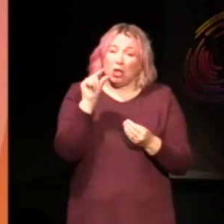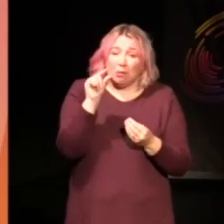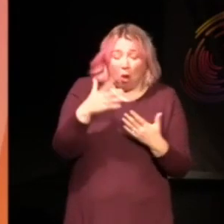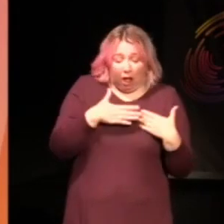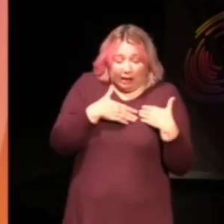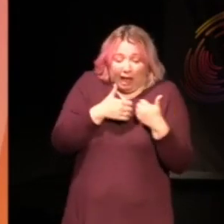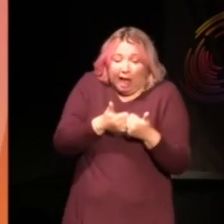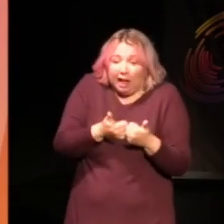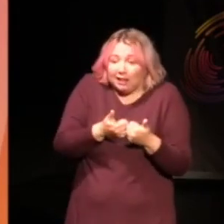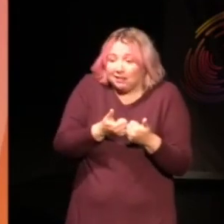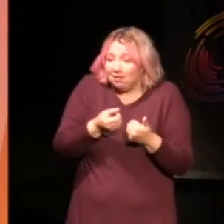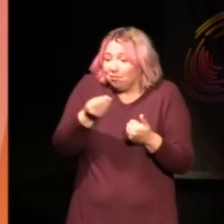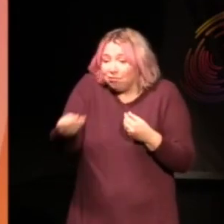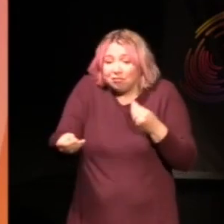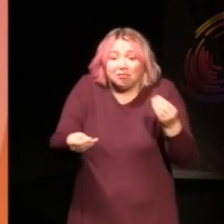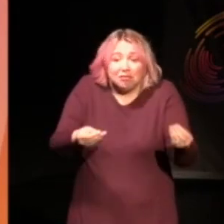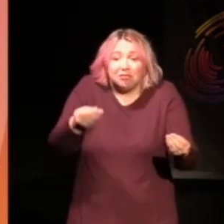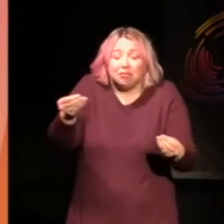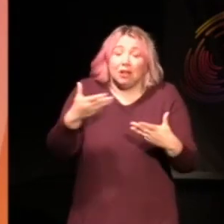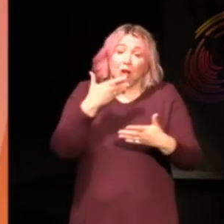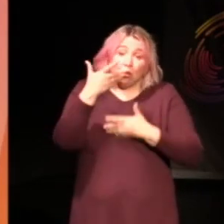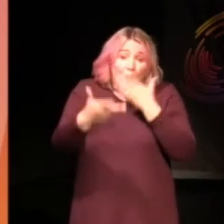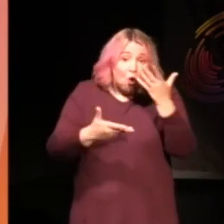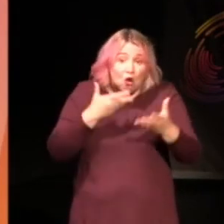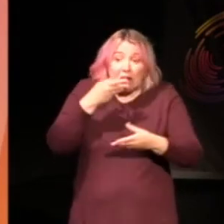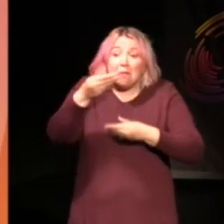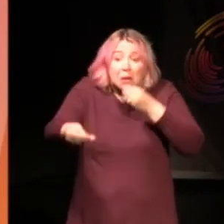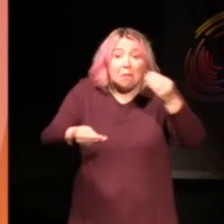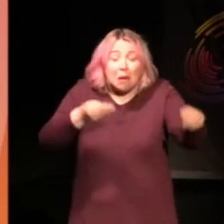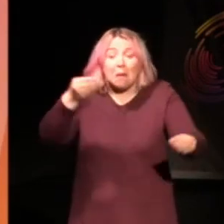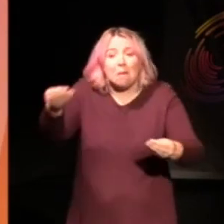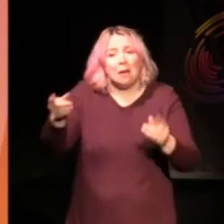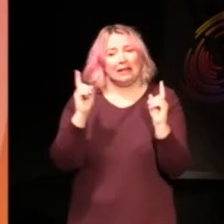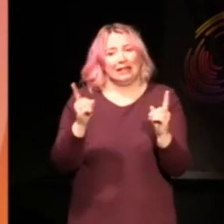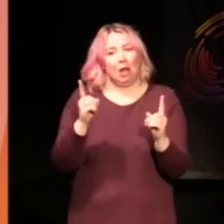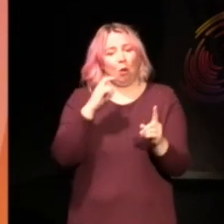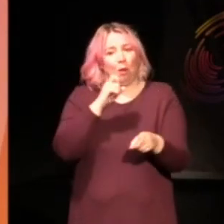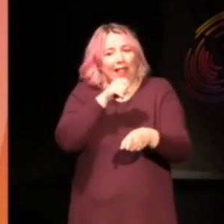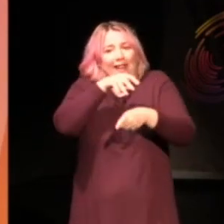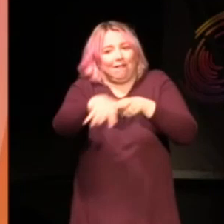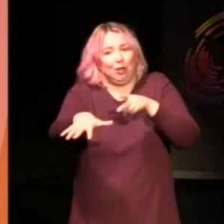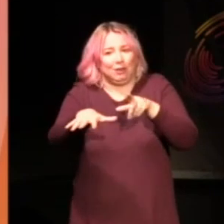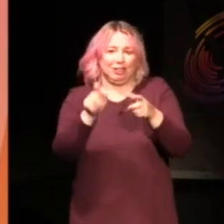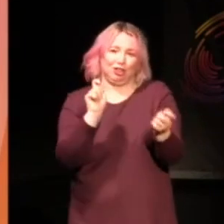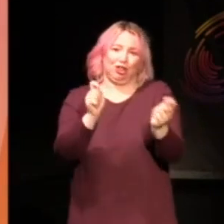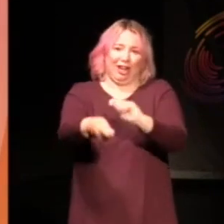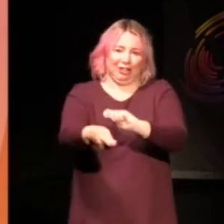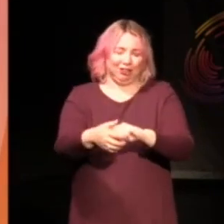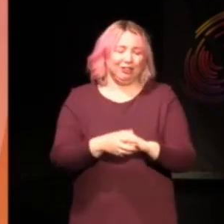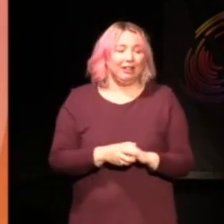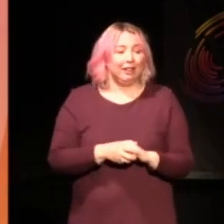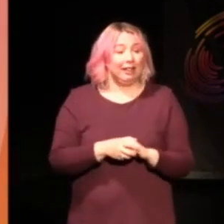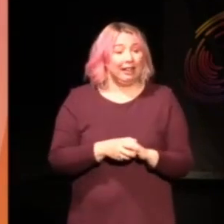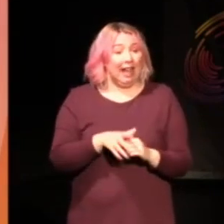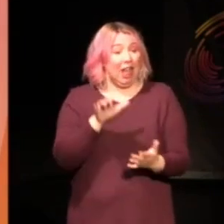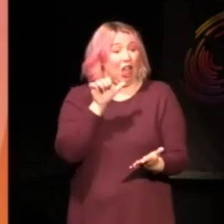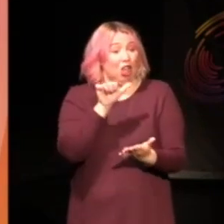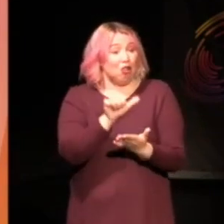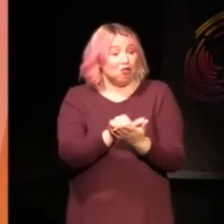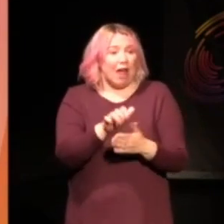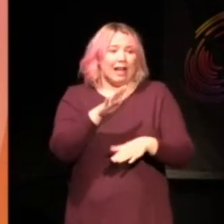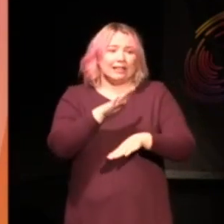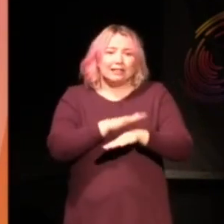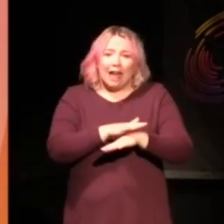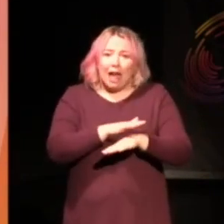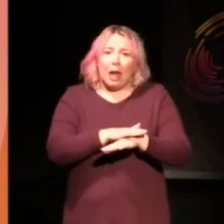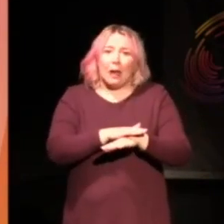or stories, these are the things that really make a difference. And if I may add this very quickly, this is the right time to discover this, because